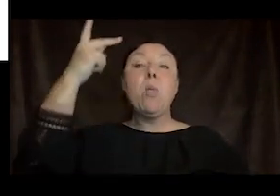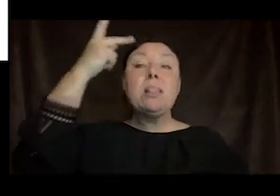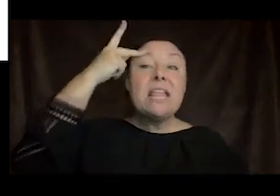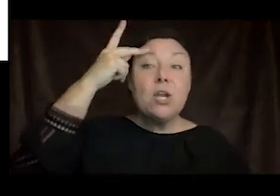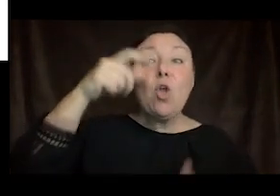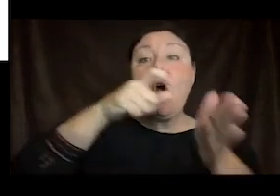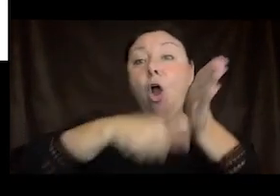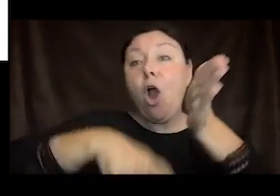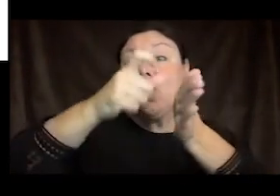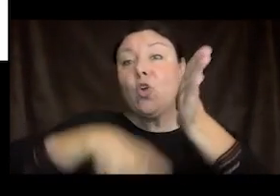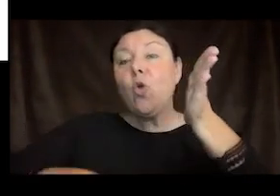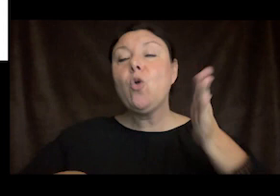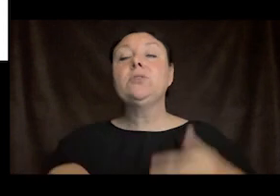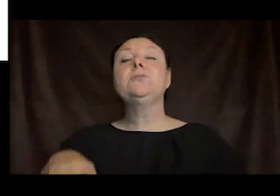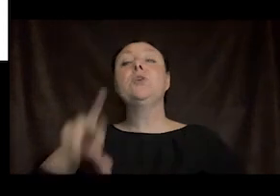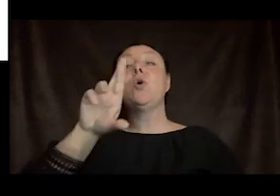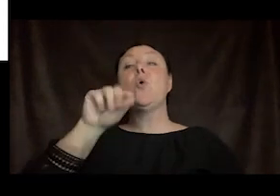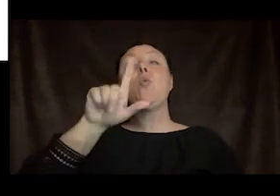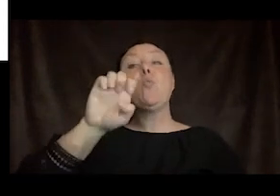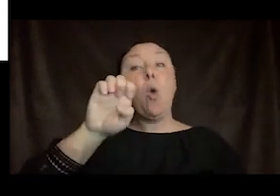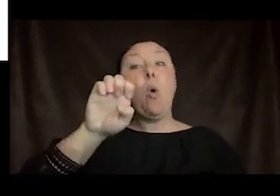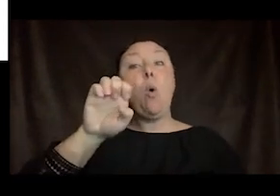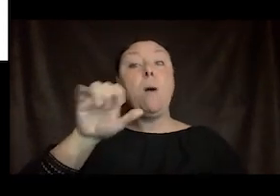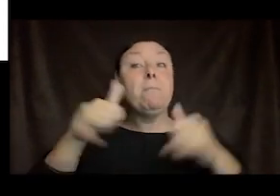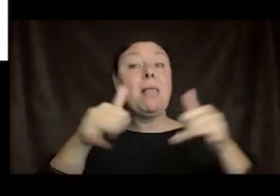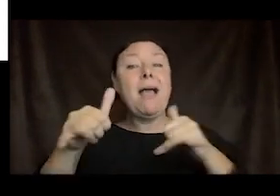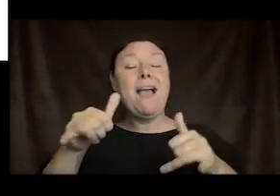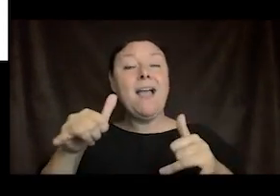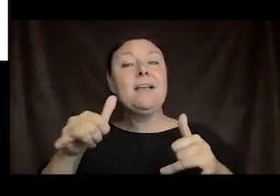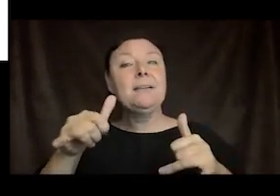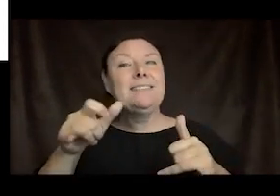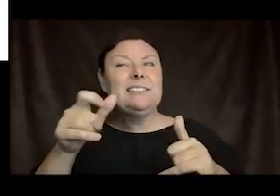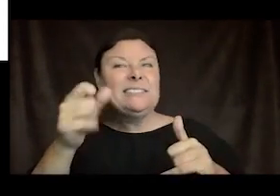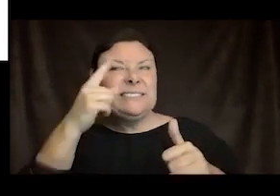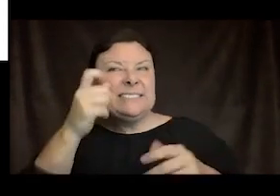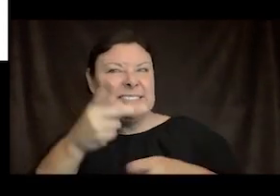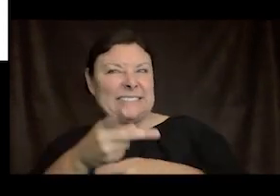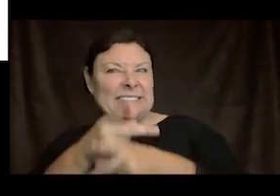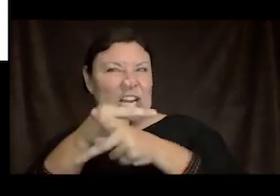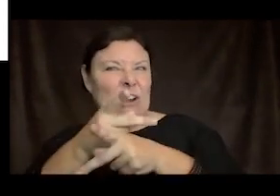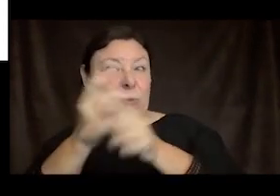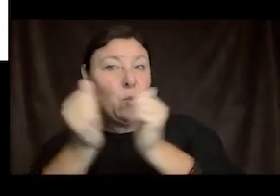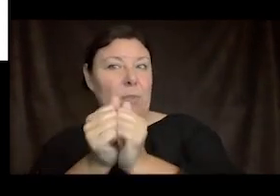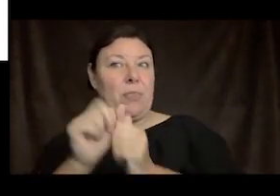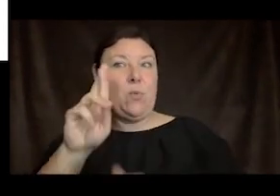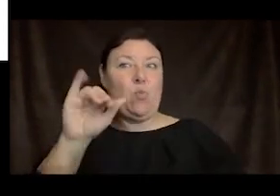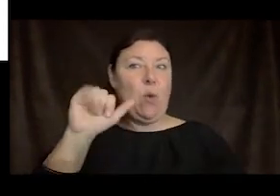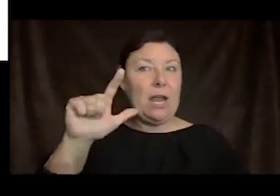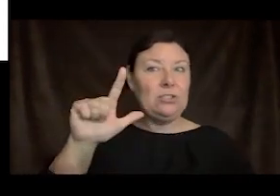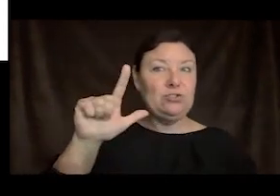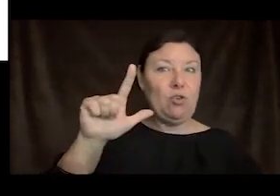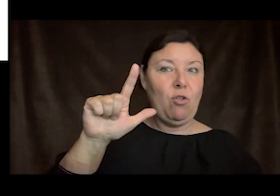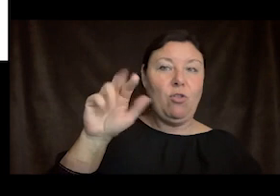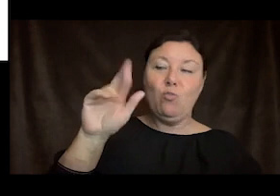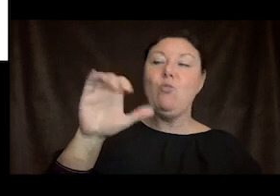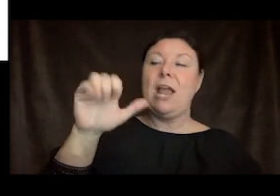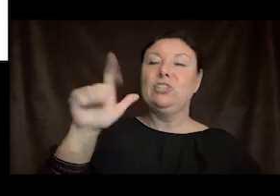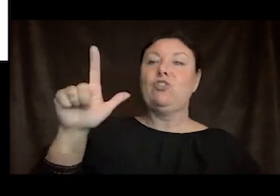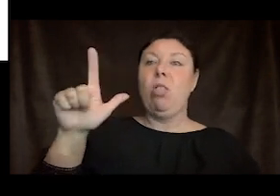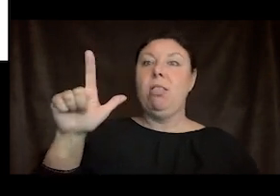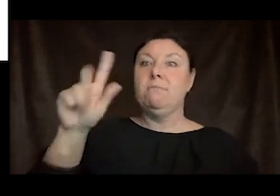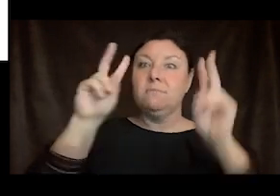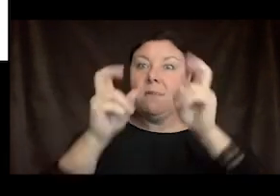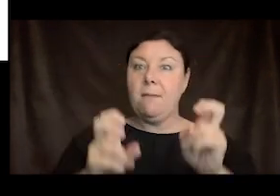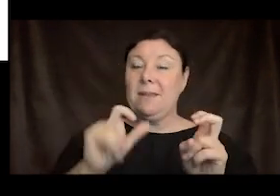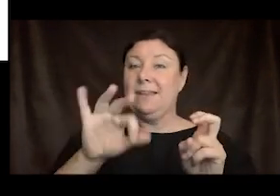Role play is a good one, but you want to be careful with that, especially around racialized topics, because if you're not feeling 100%